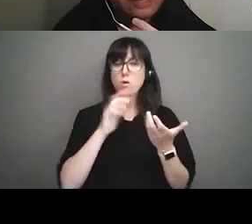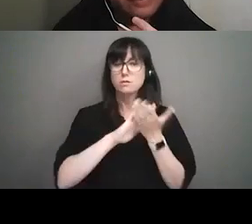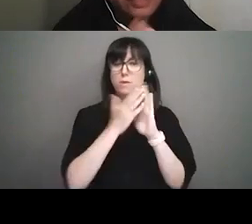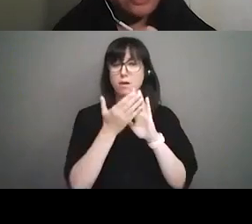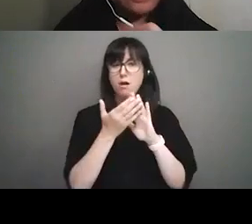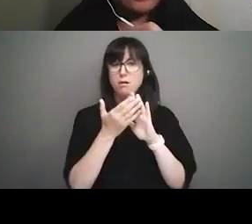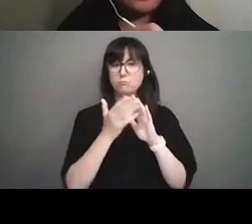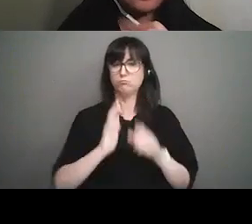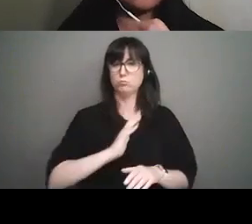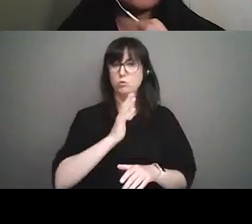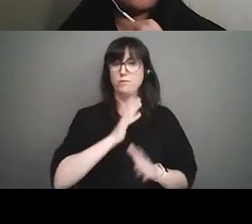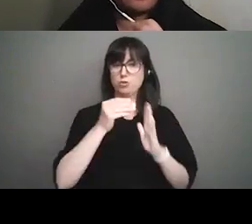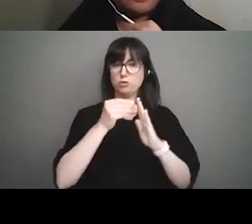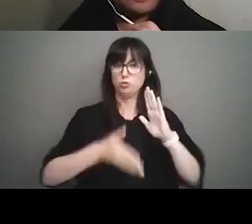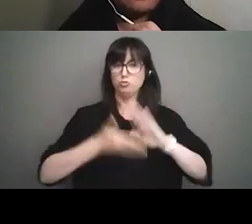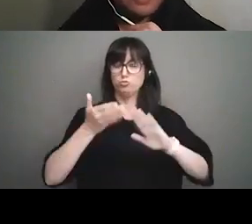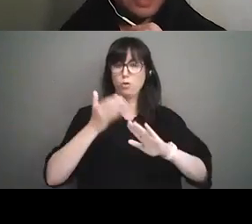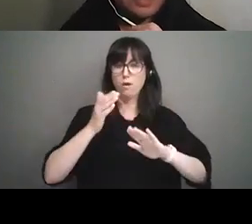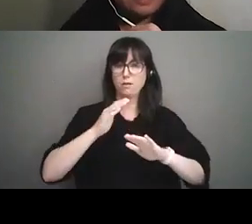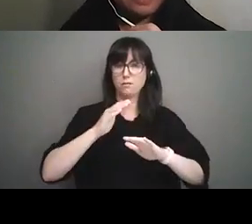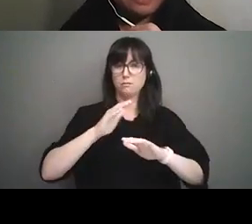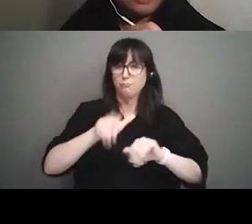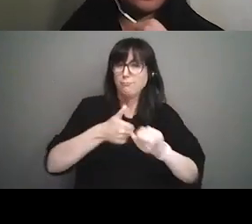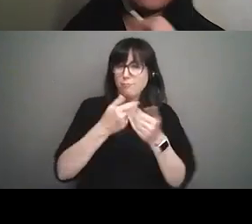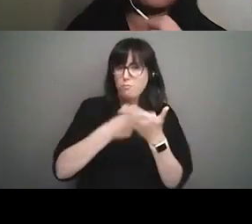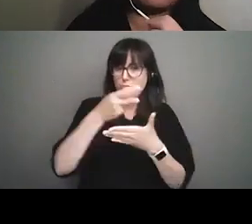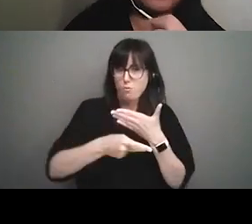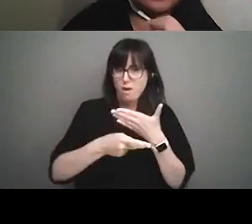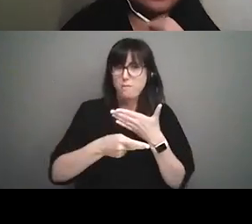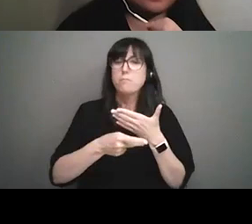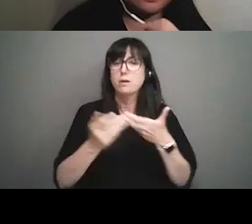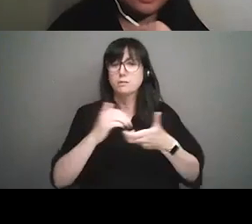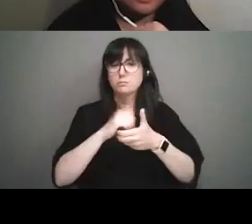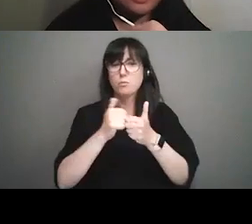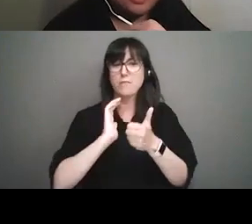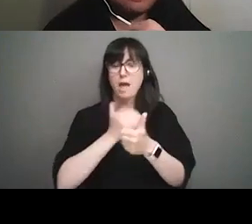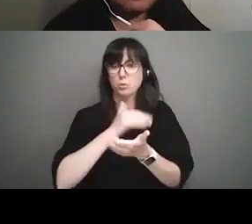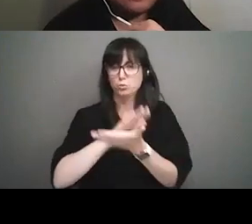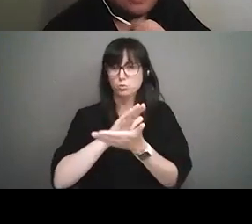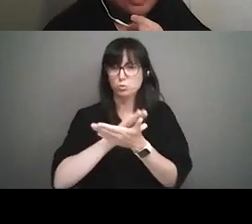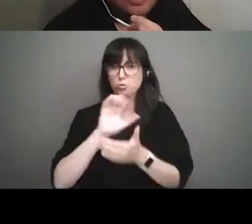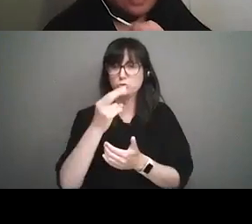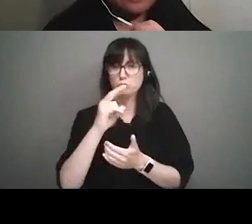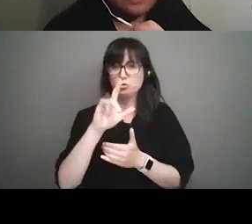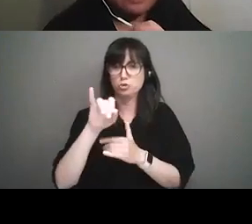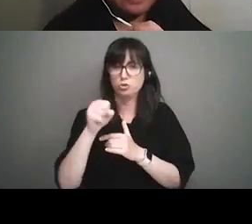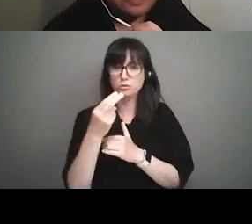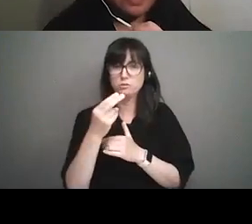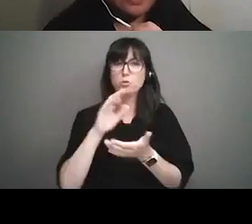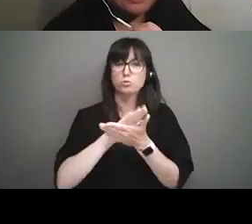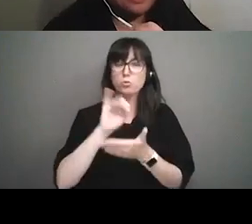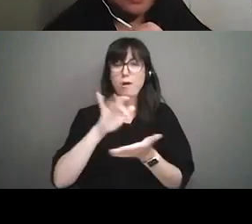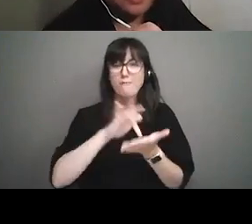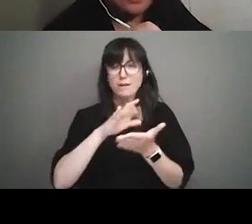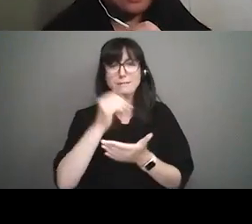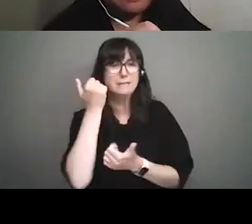an official student-run extracurricular program affiliated with the Schulich School of Medicine and Dentistry. That would just offer us more